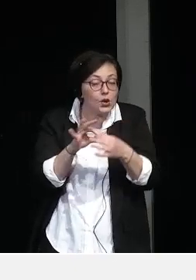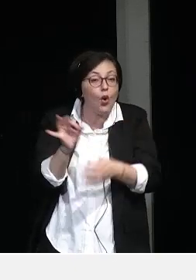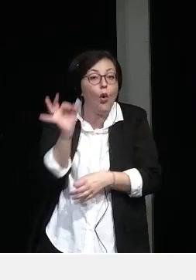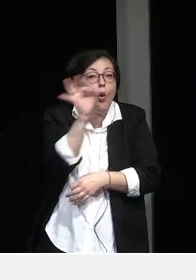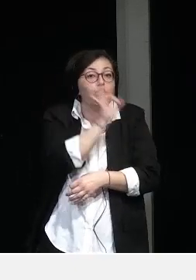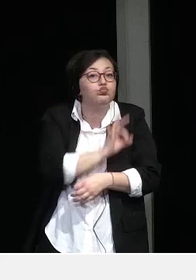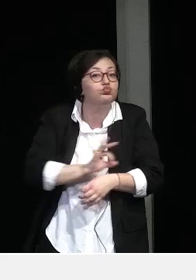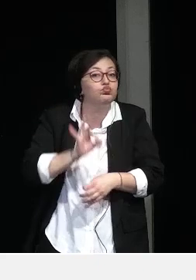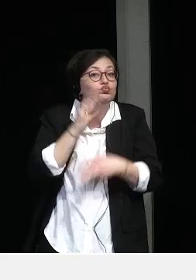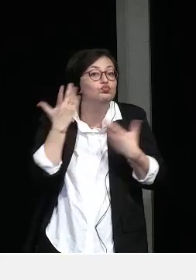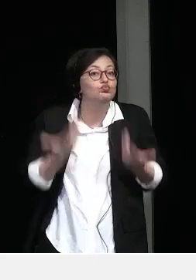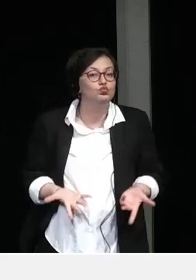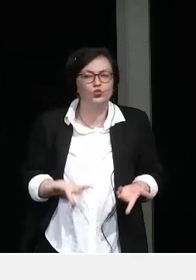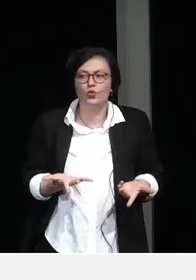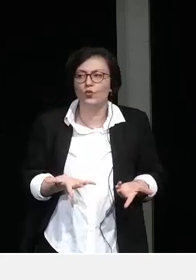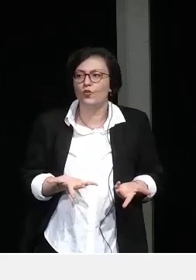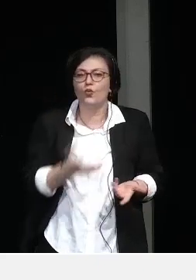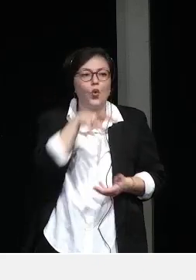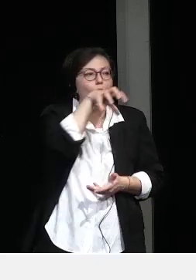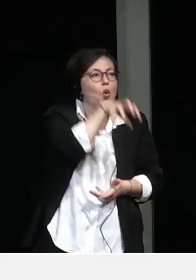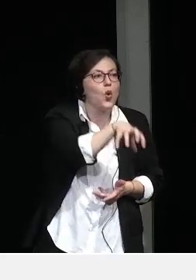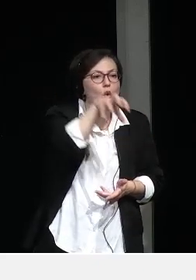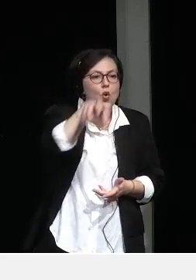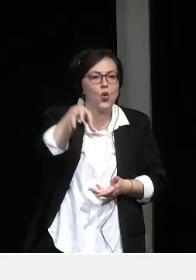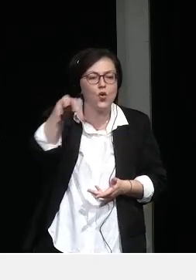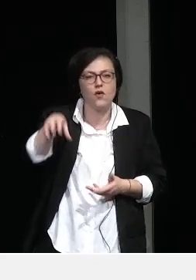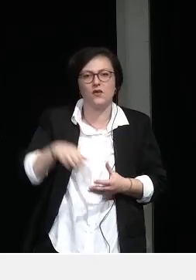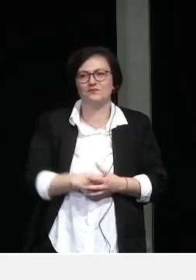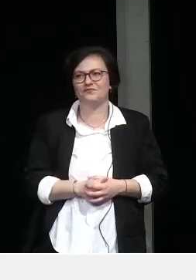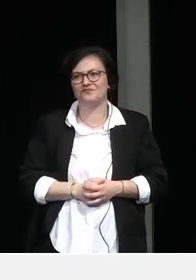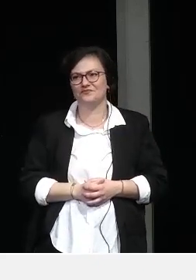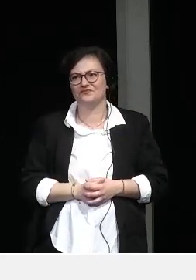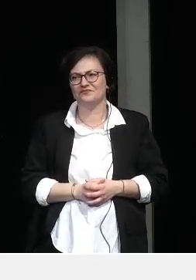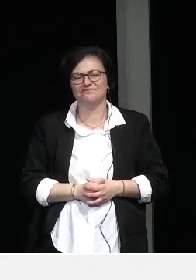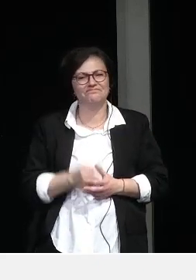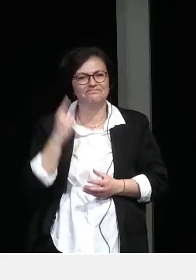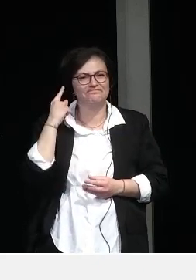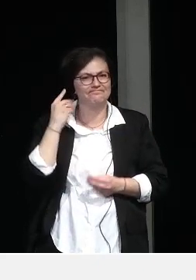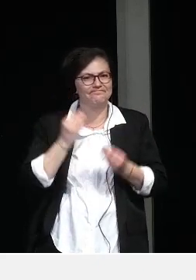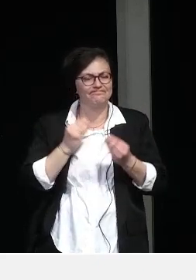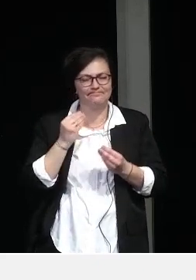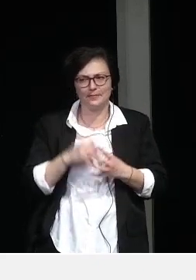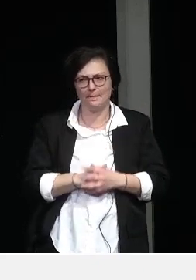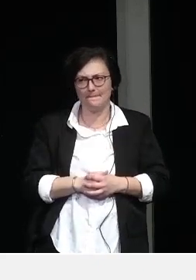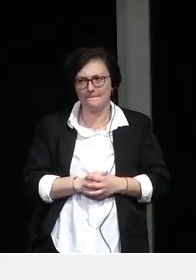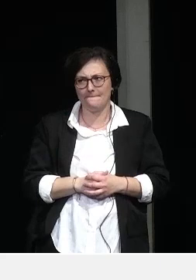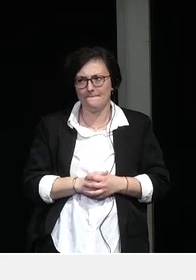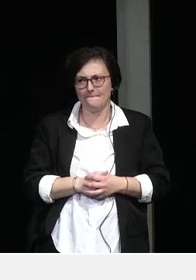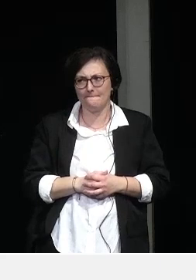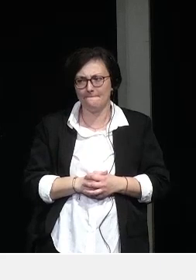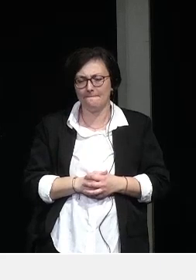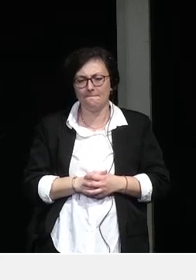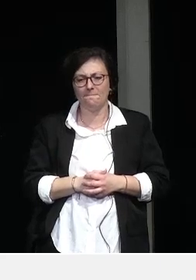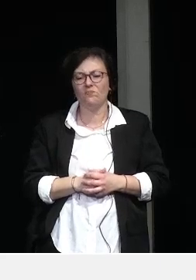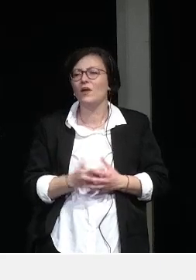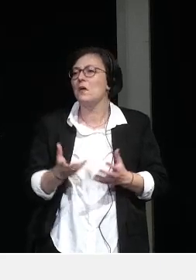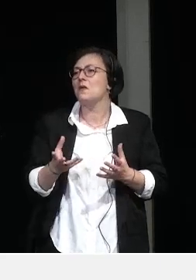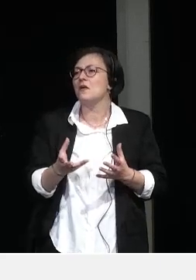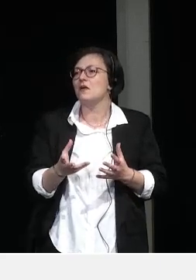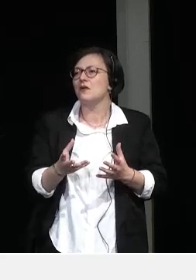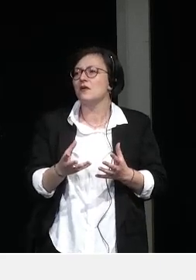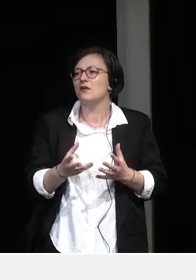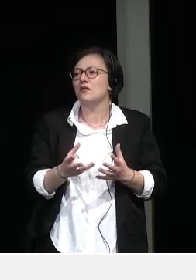disused, anonymous, or multiple uses. At best, they will have the appearance of the psychologist's living room,